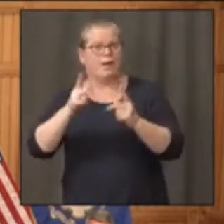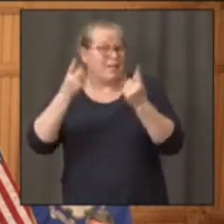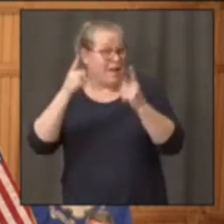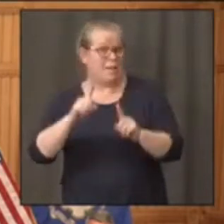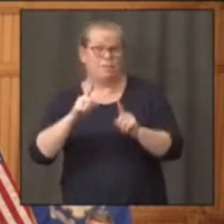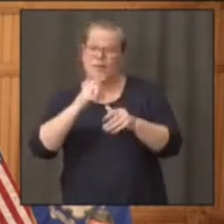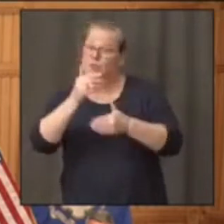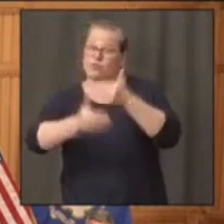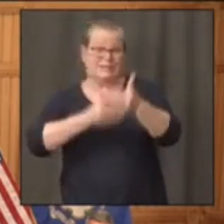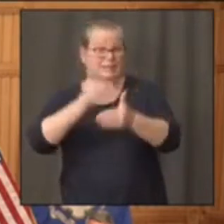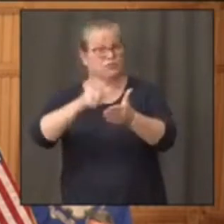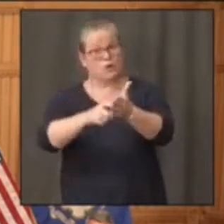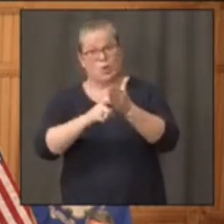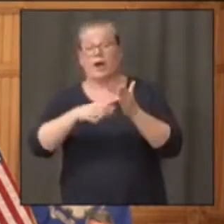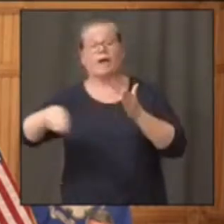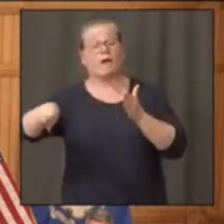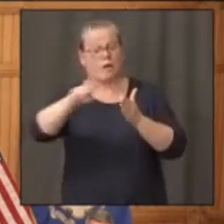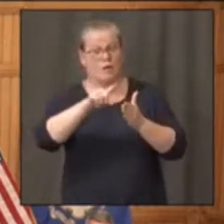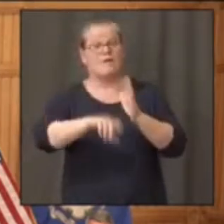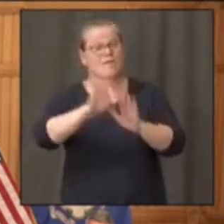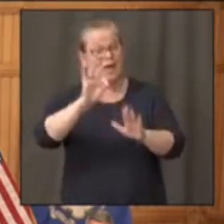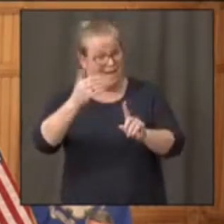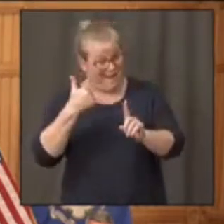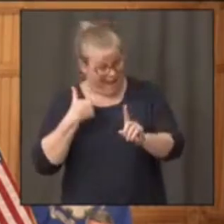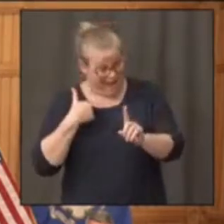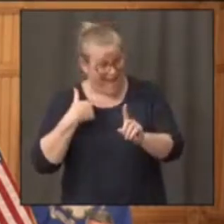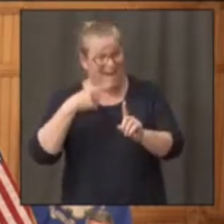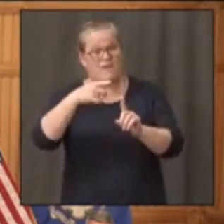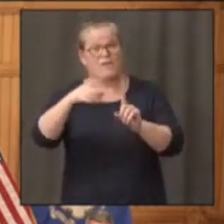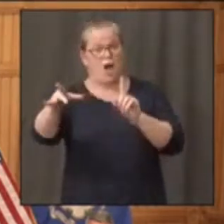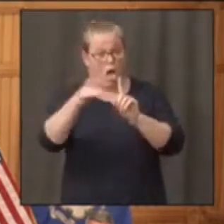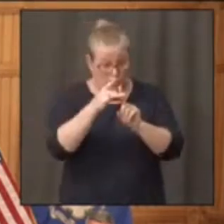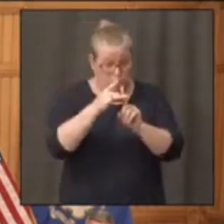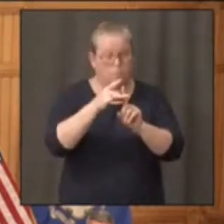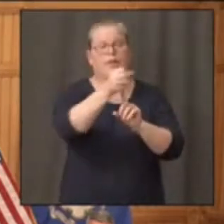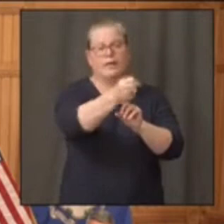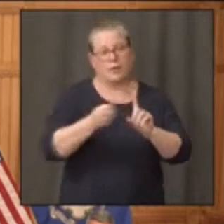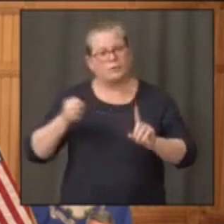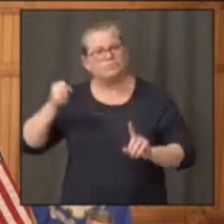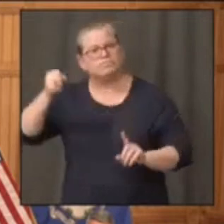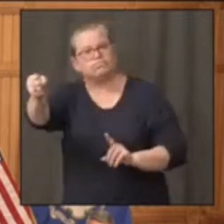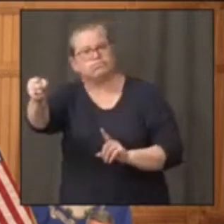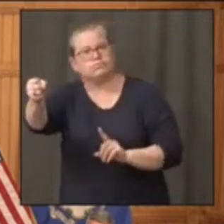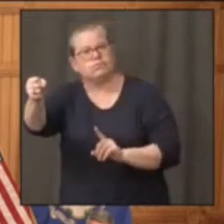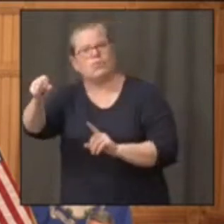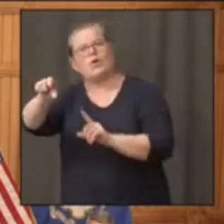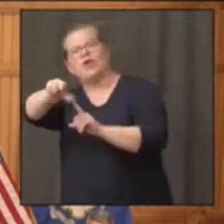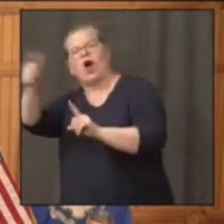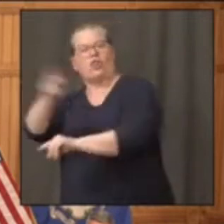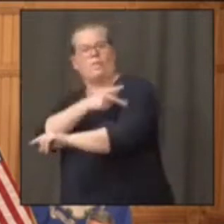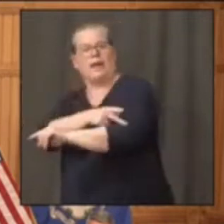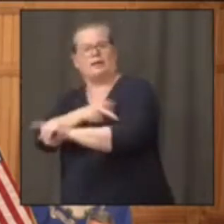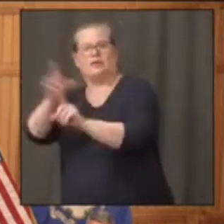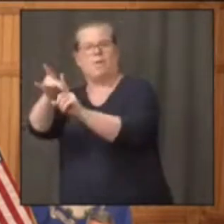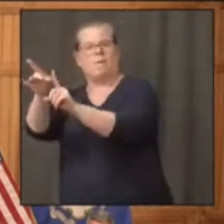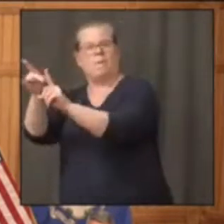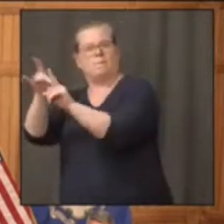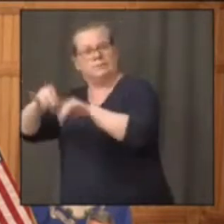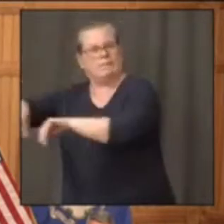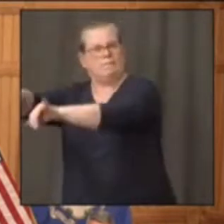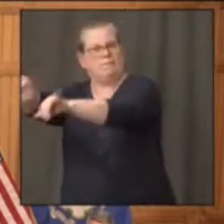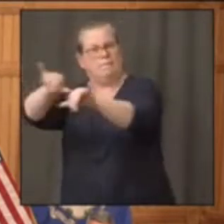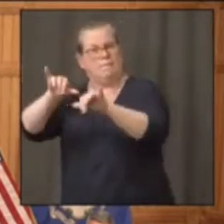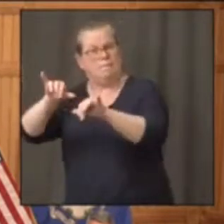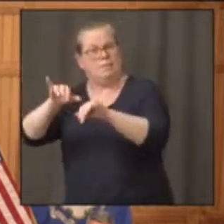procedure, been housed with the coronavirus infected patients. Can we say definitively